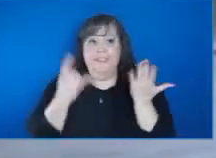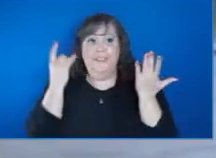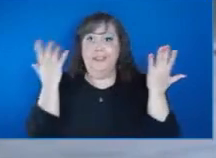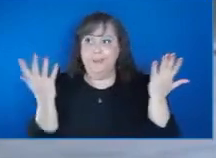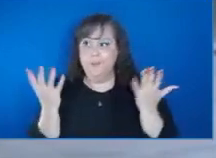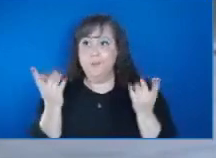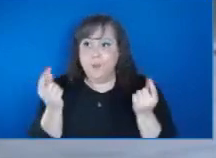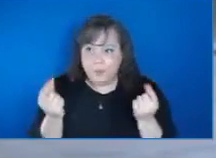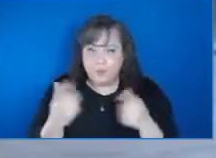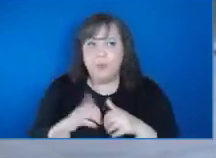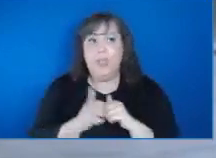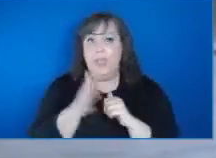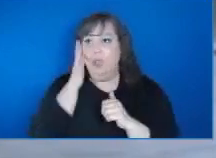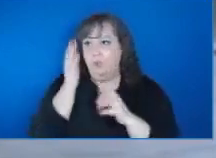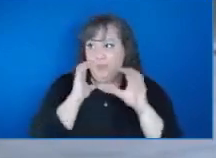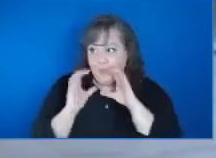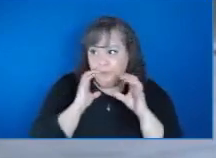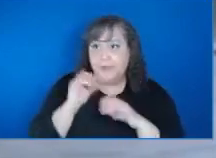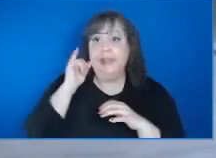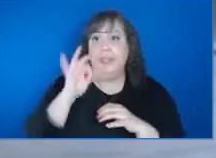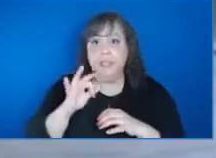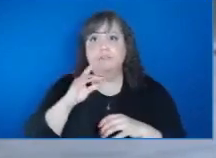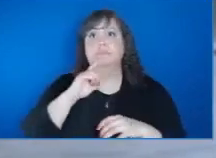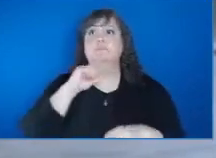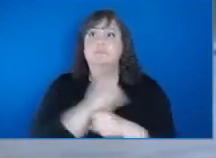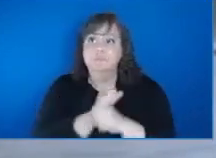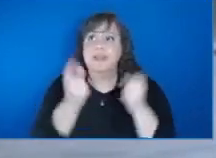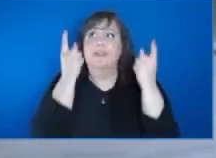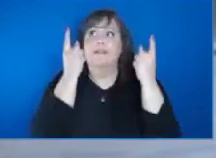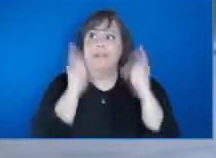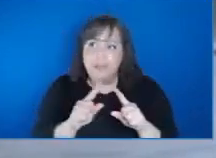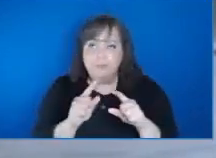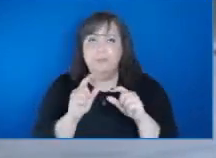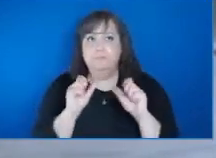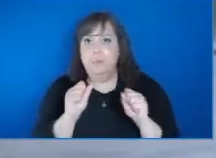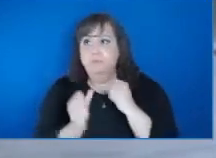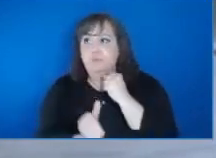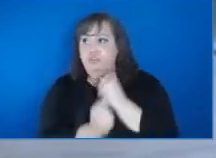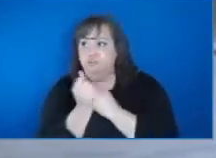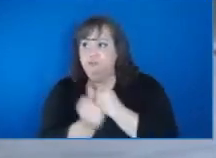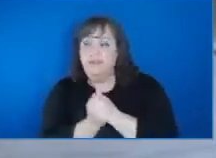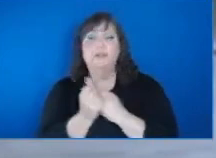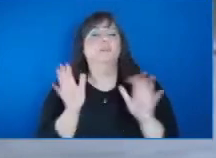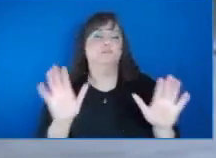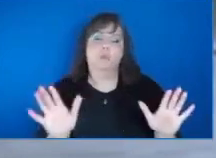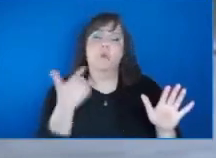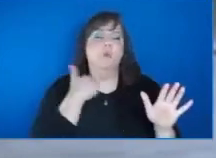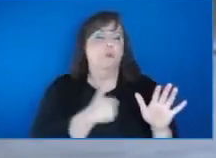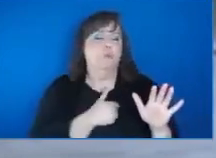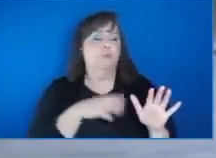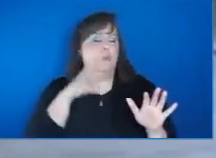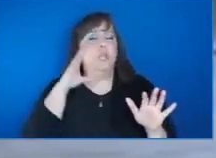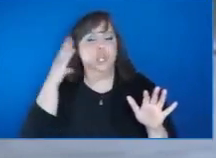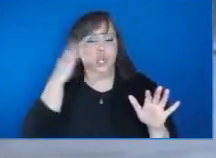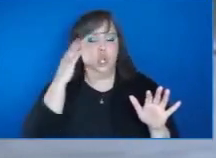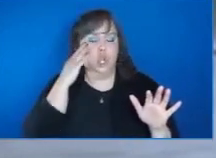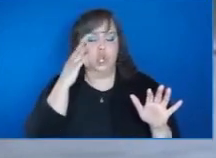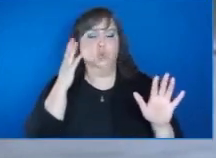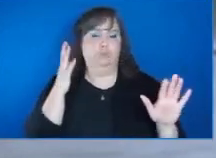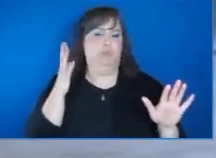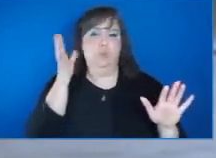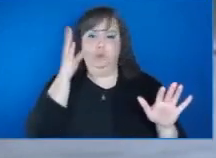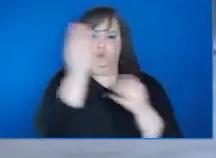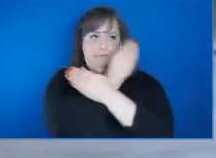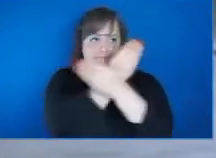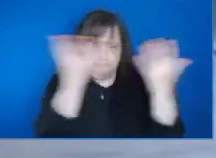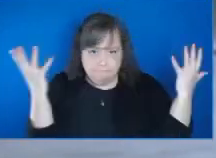communicate this if we ever had a potential threat. So absolutely, the public would be told. We would provide